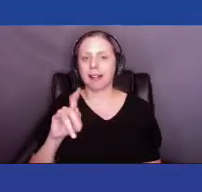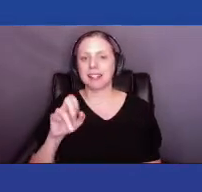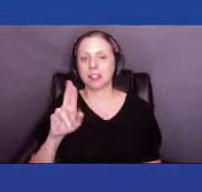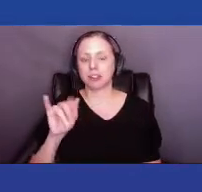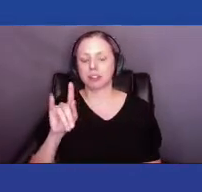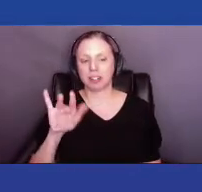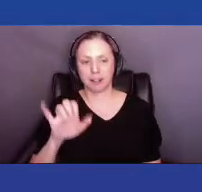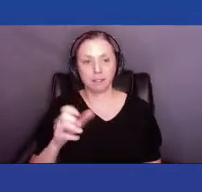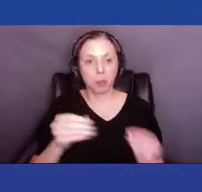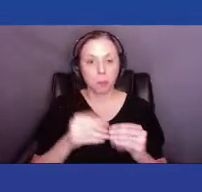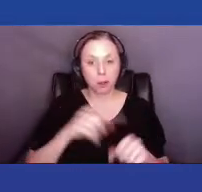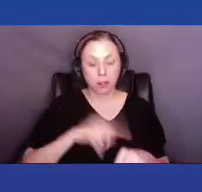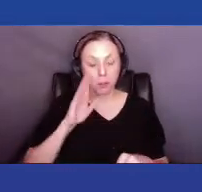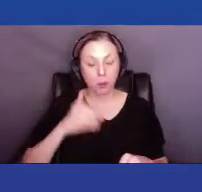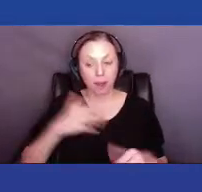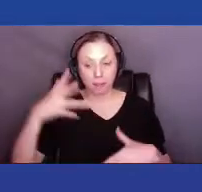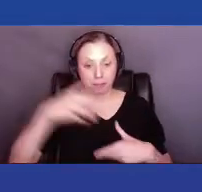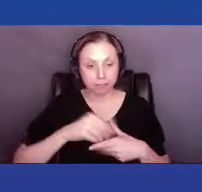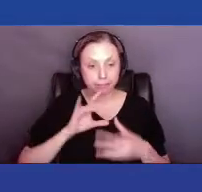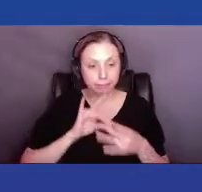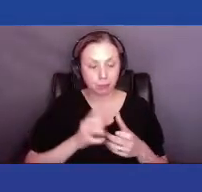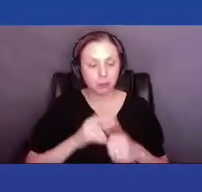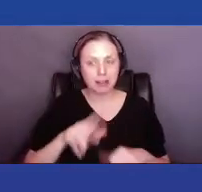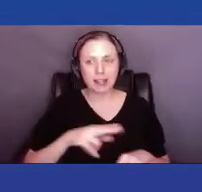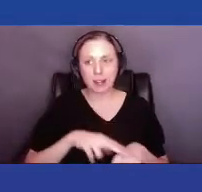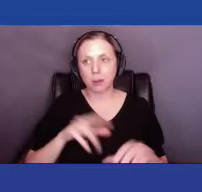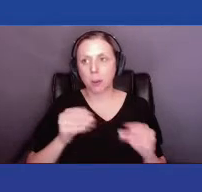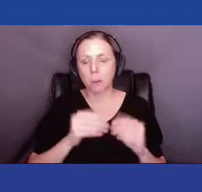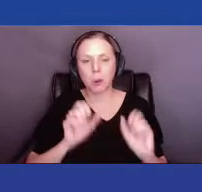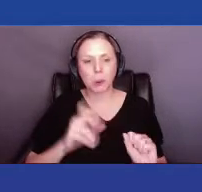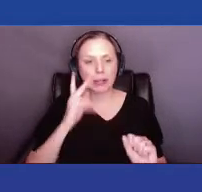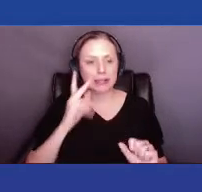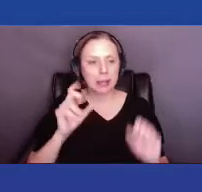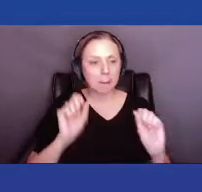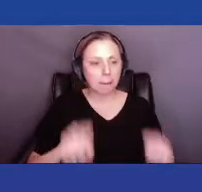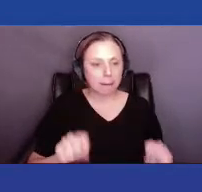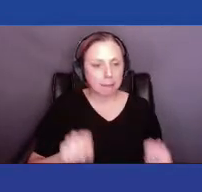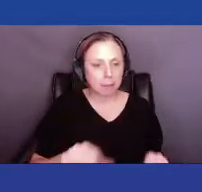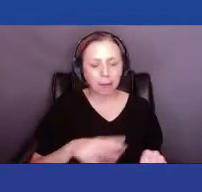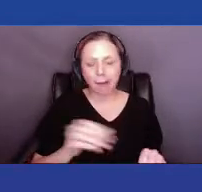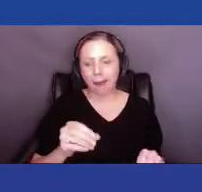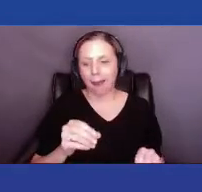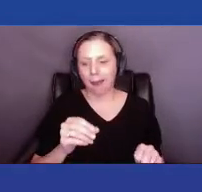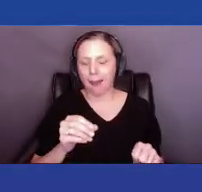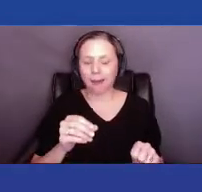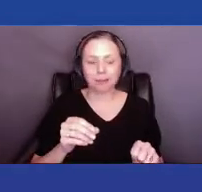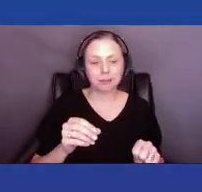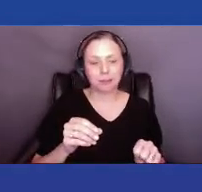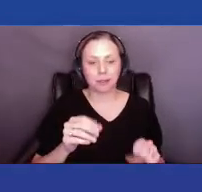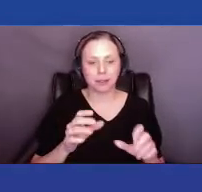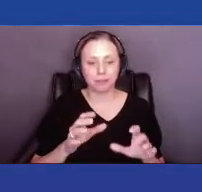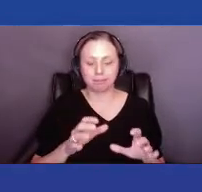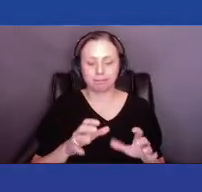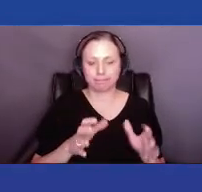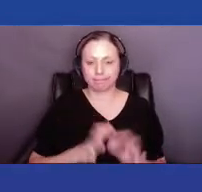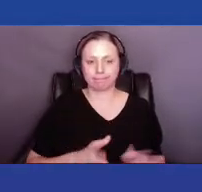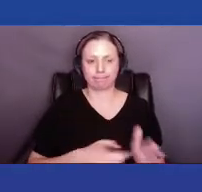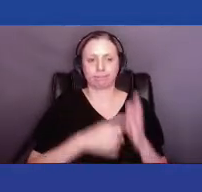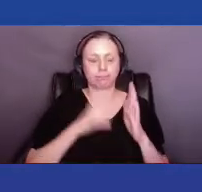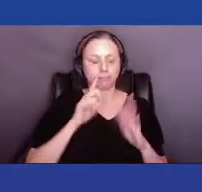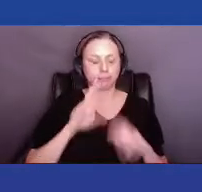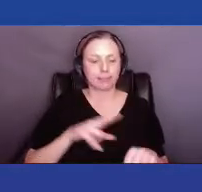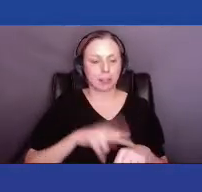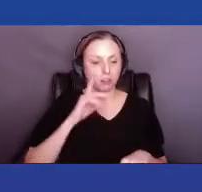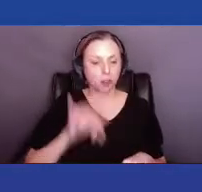you're able to see the possibilities and the essential nature of that. The questions: